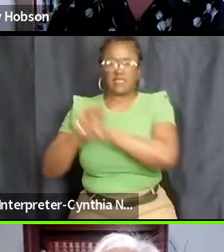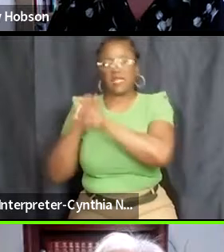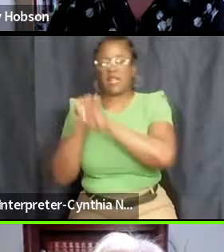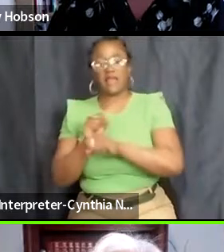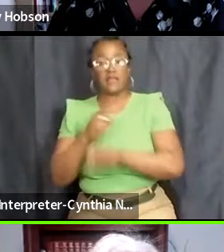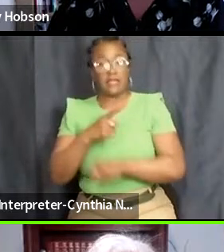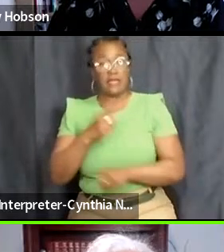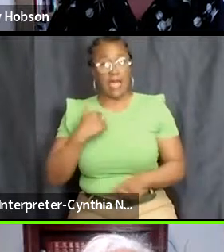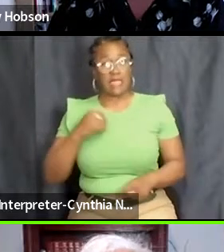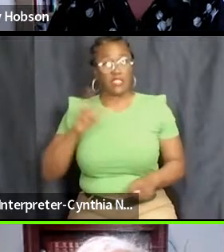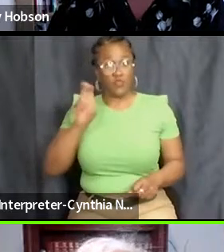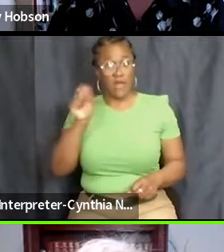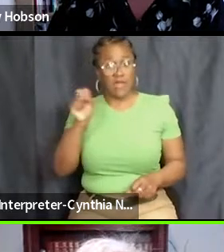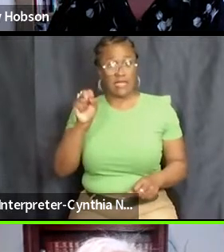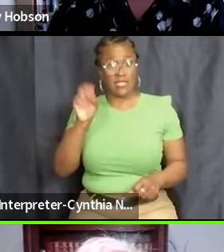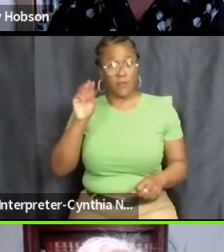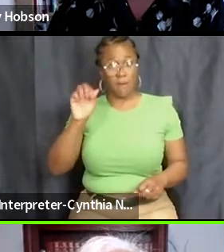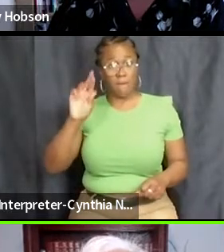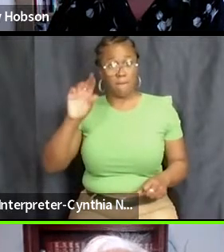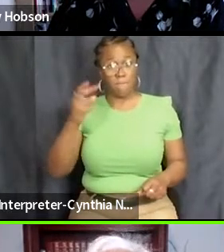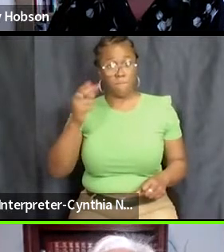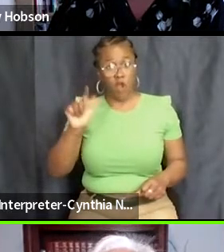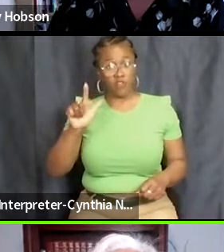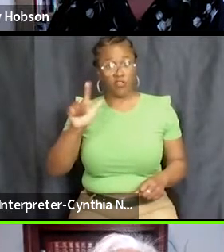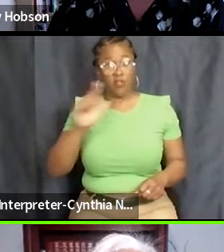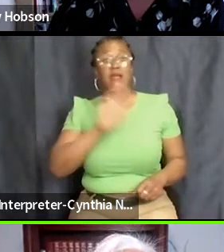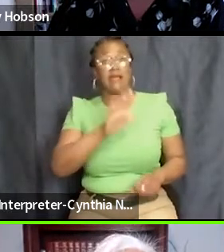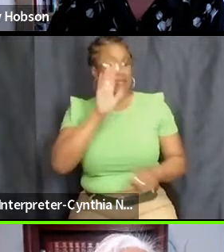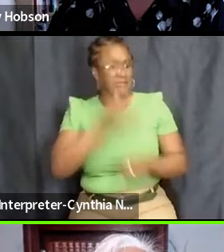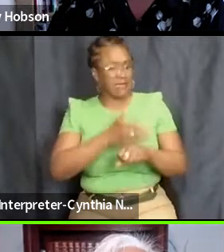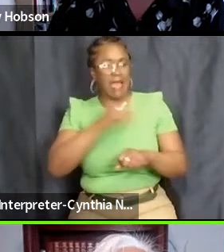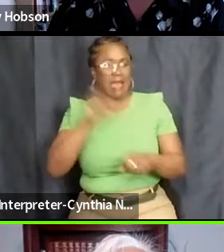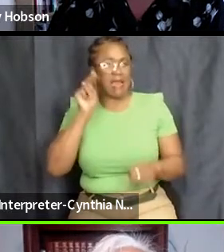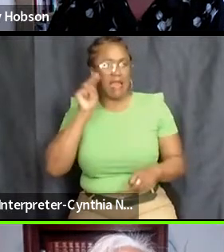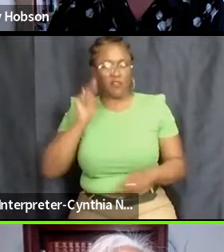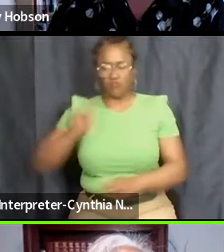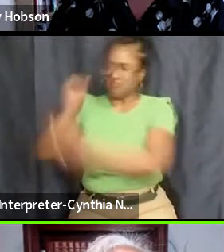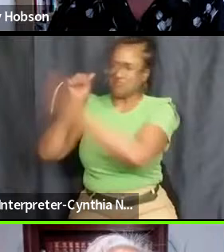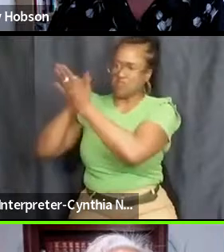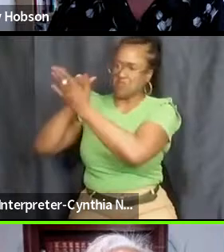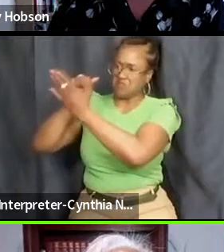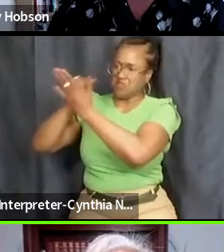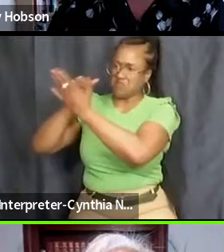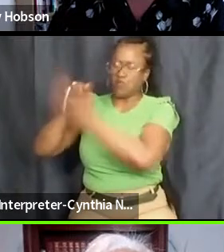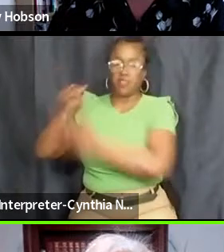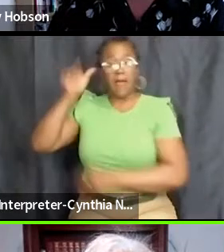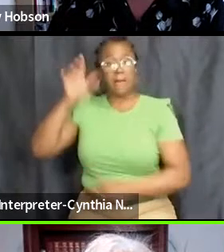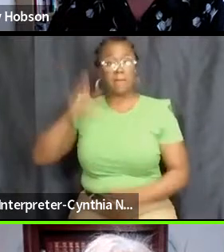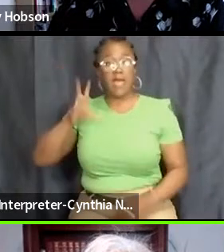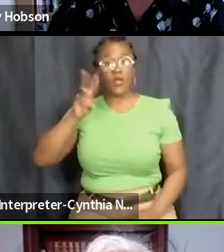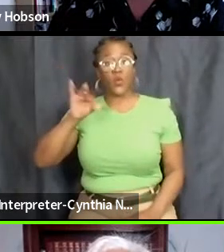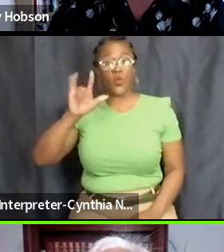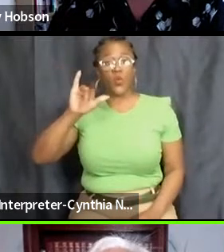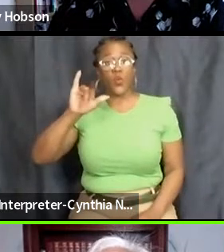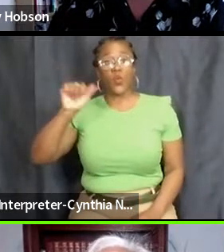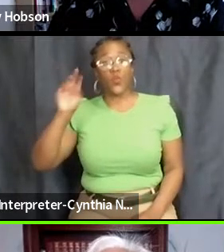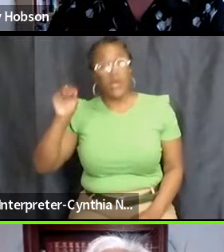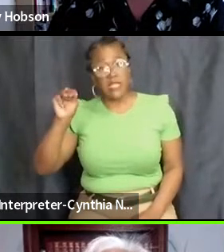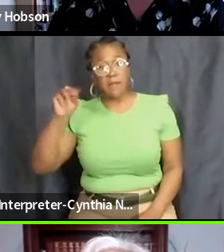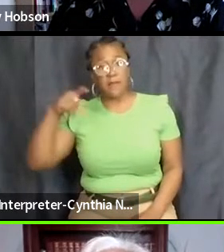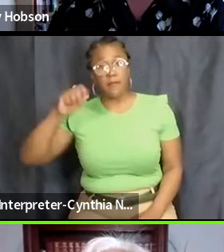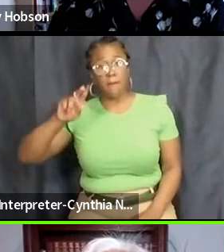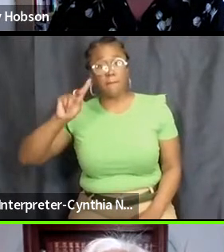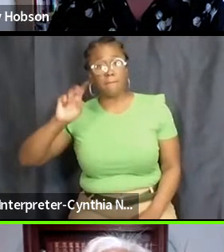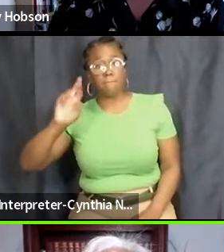US Marshal with him, his son and a nephew. And he knocks on the door of a man named William Parker. And